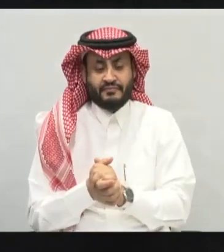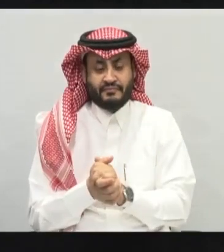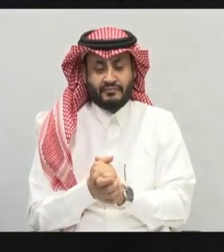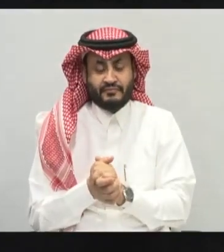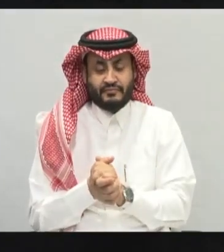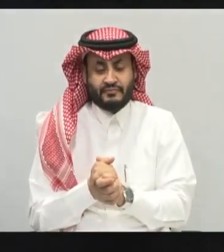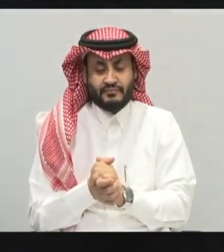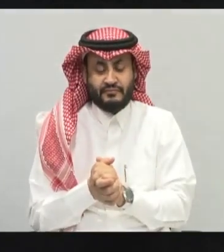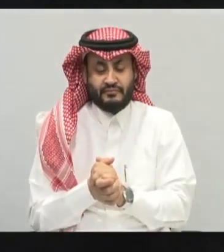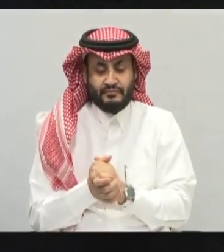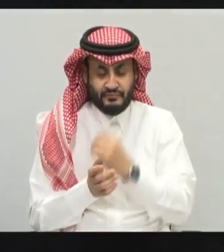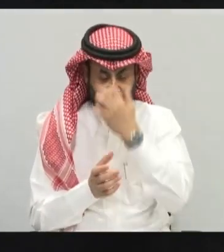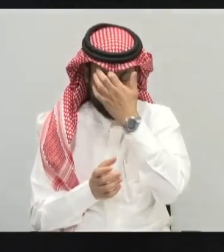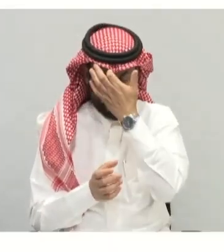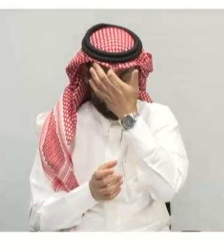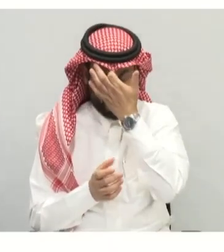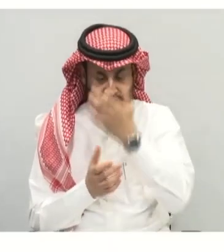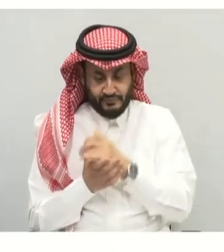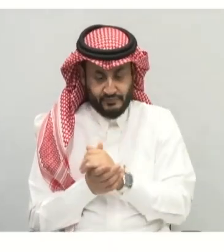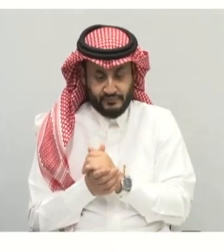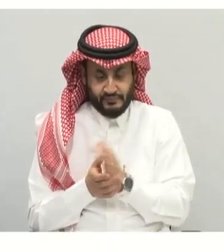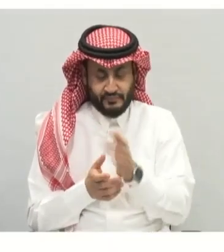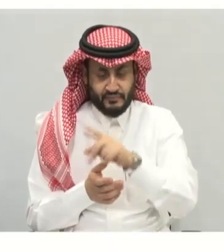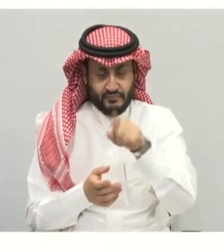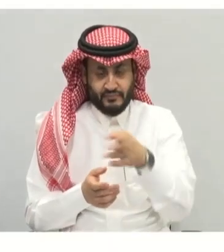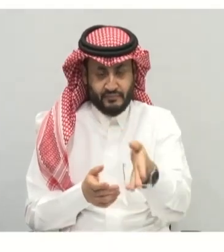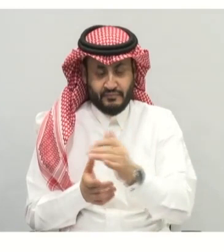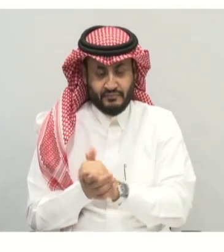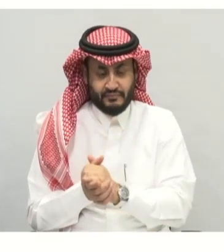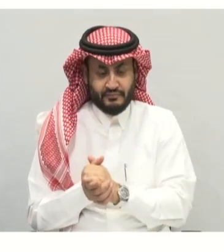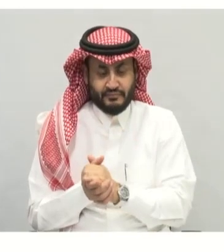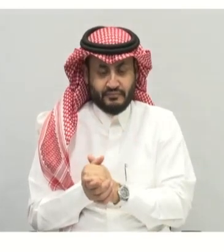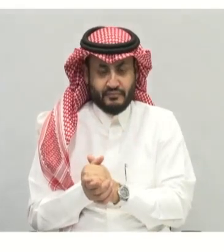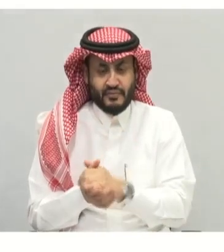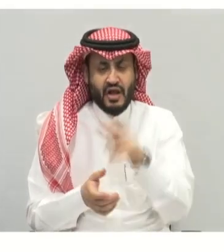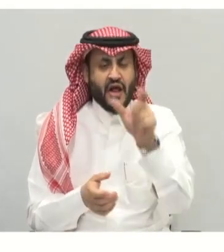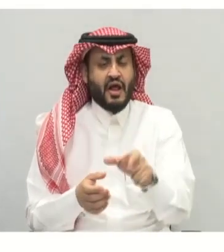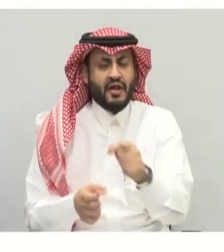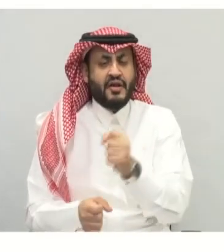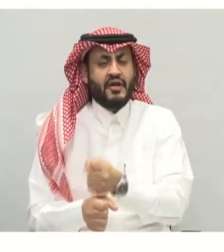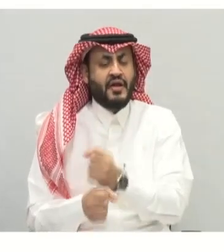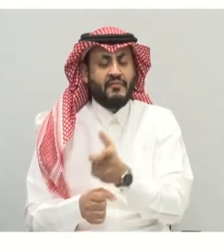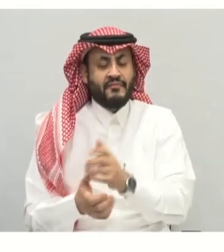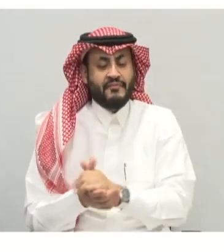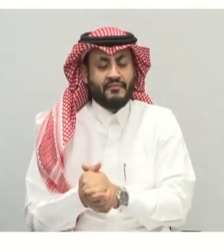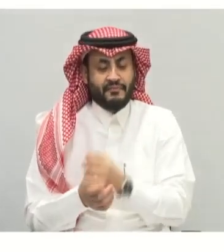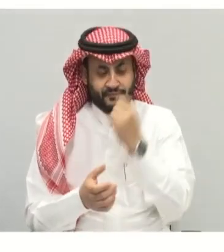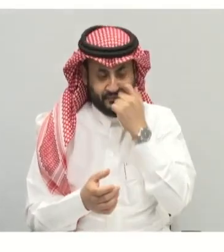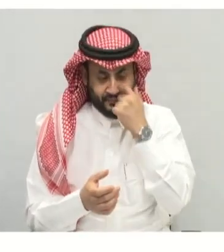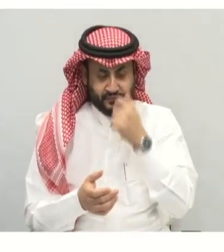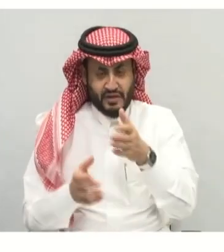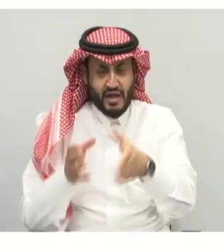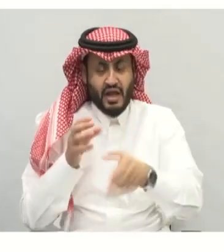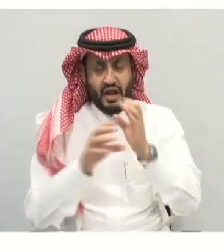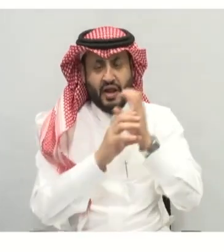Country we also made a couple of questions like this what do we in England they usually do when they